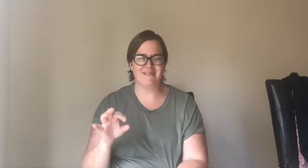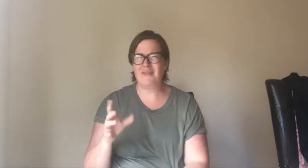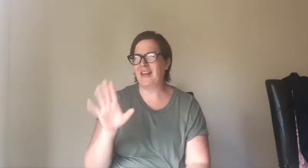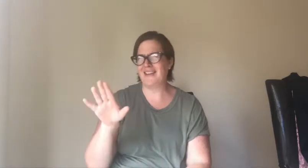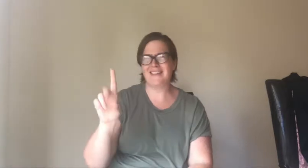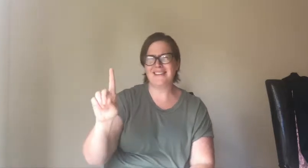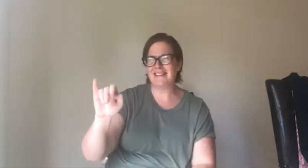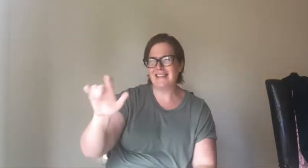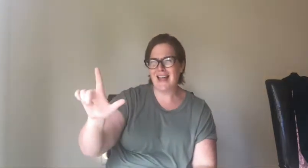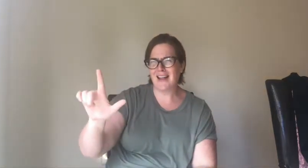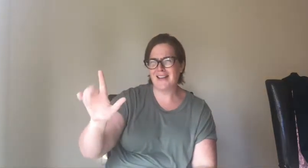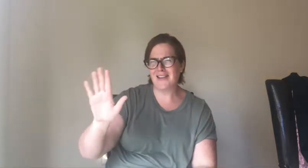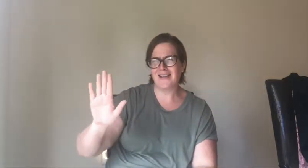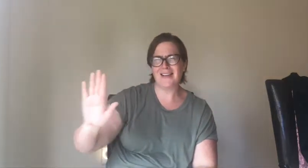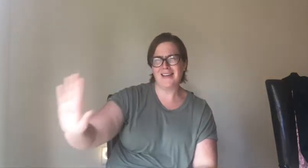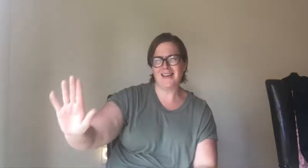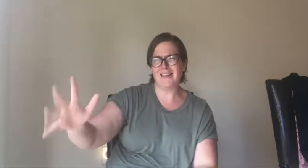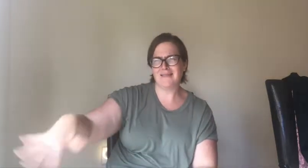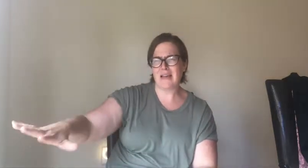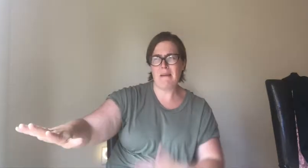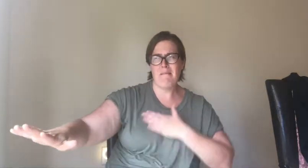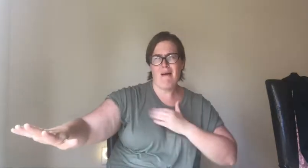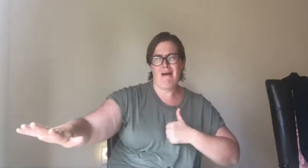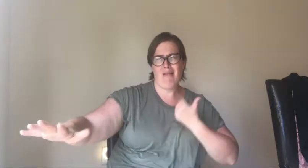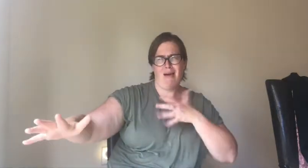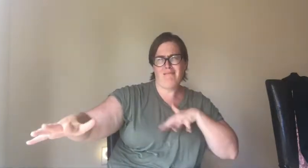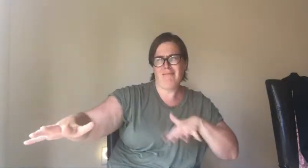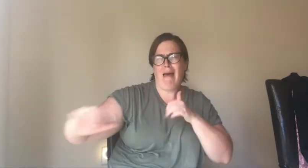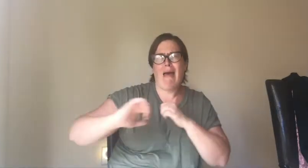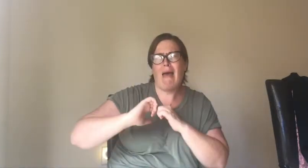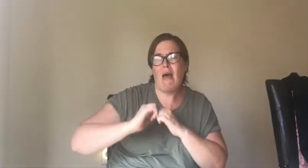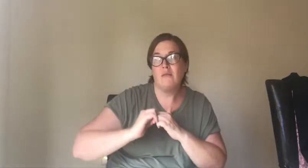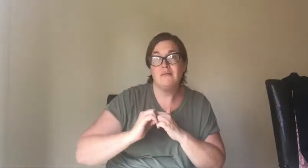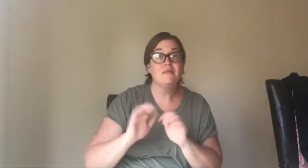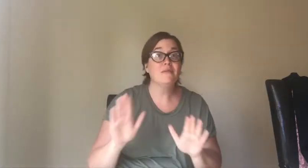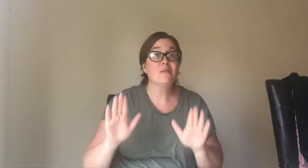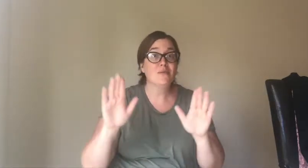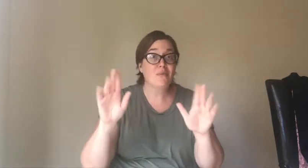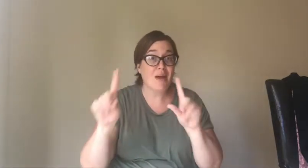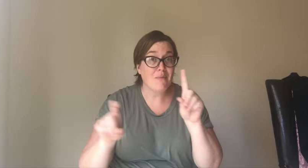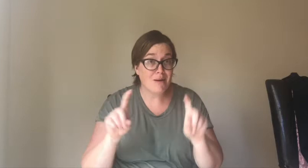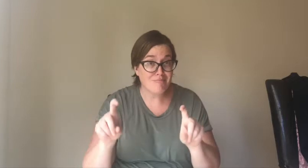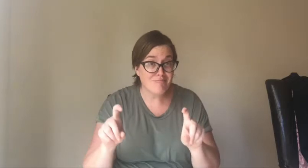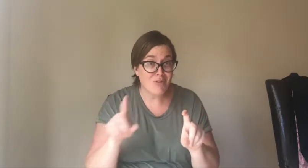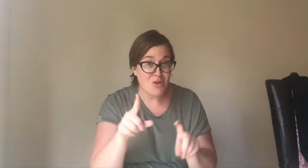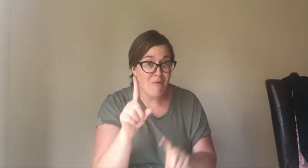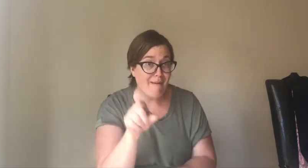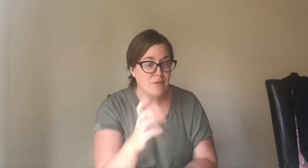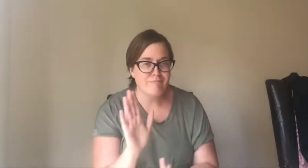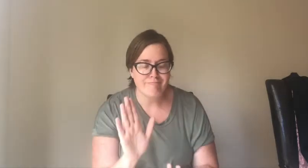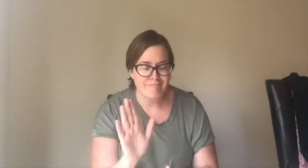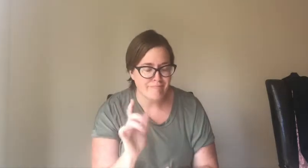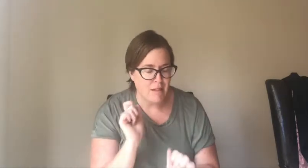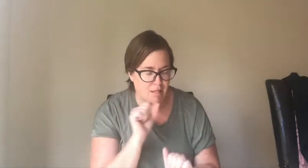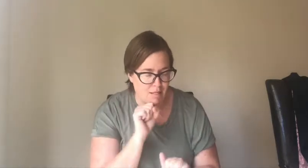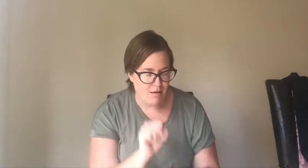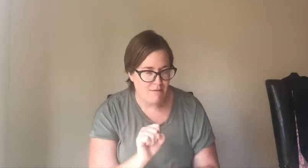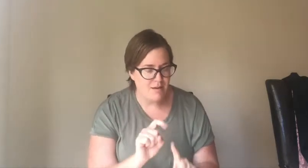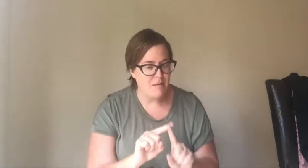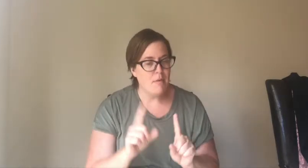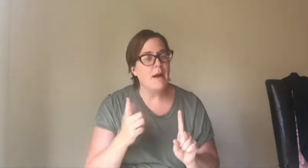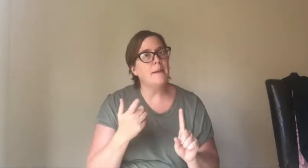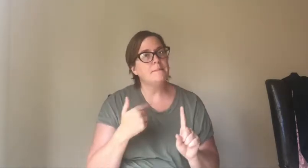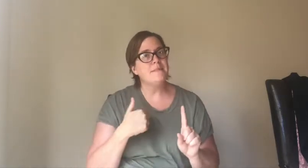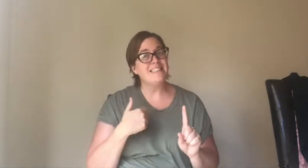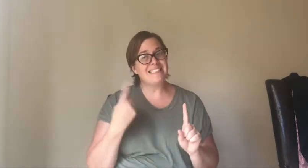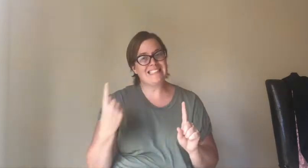happens. Persecution happens to Daniel, but it happens because he refuses to assimilate. He refuses to be just like